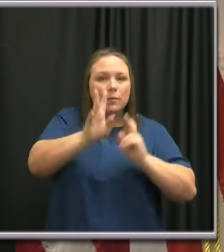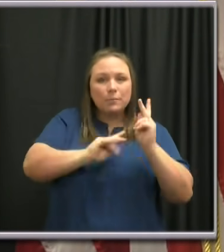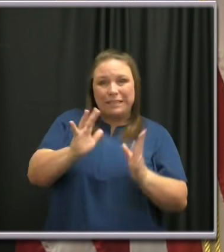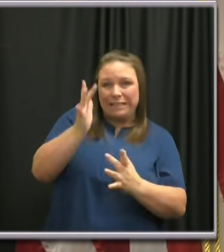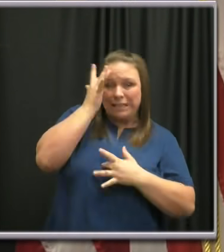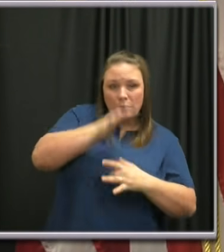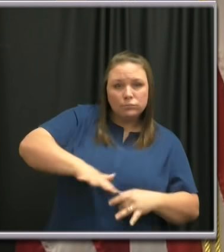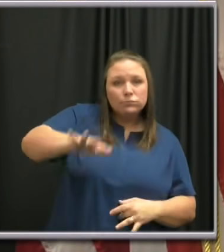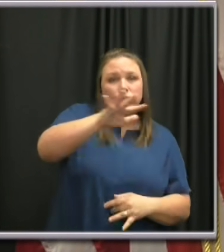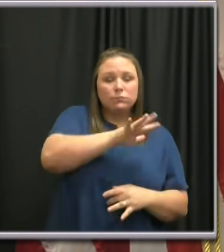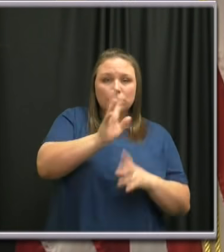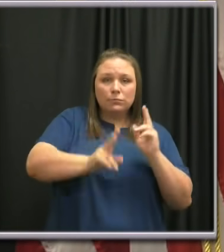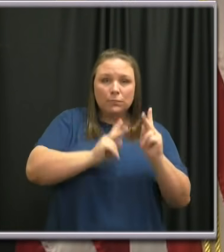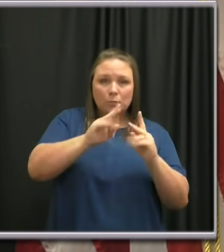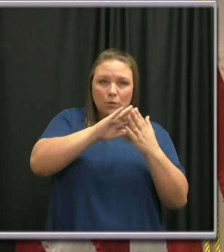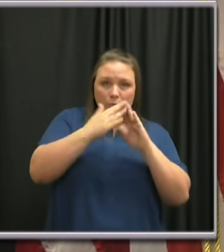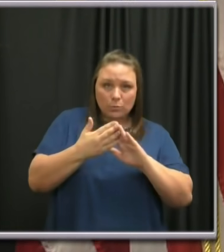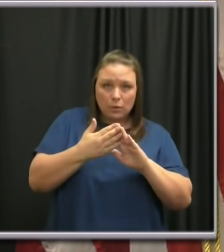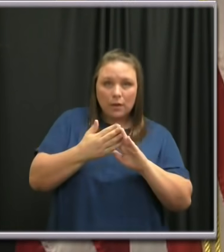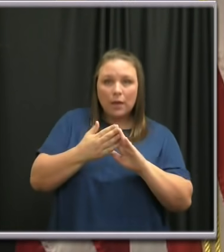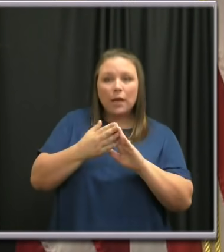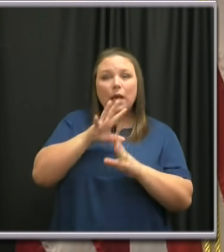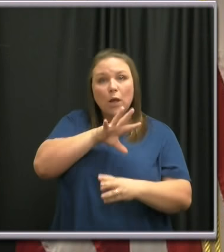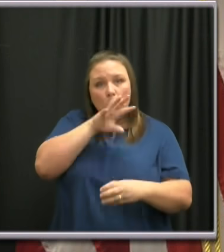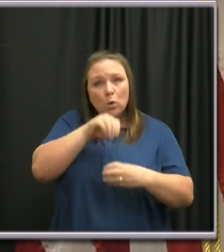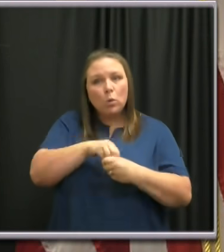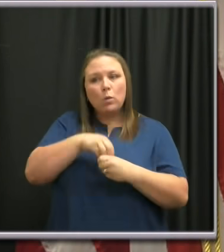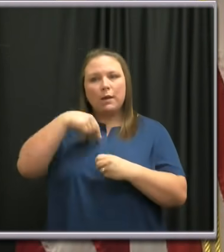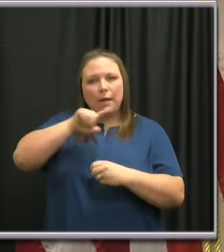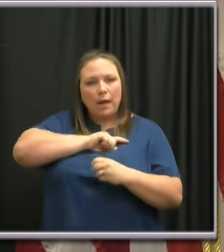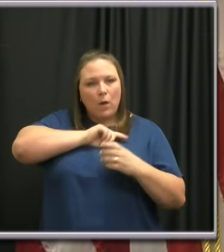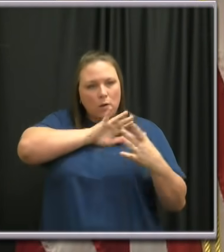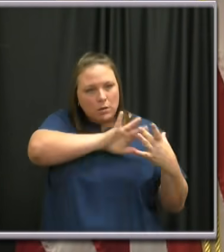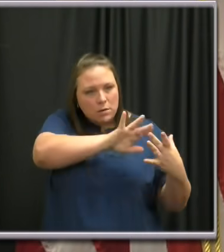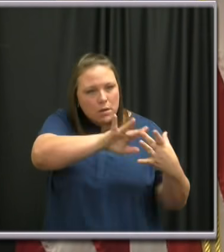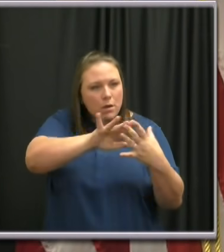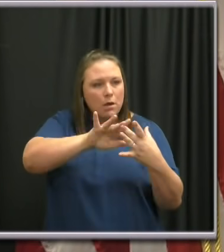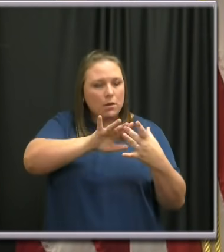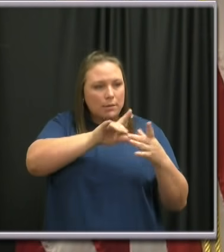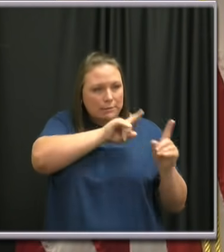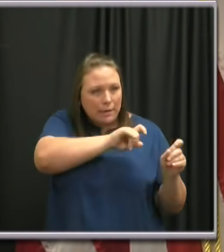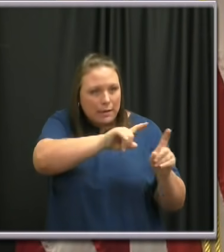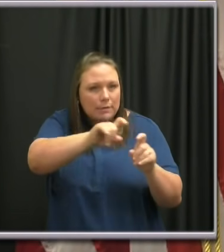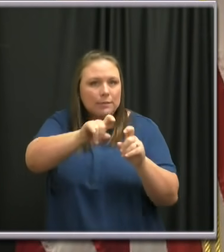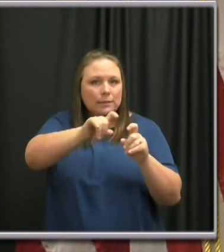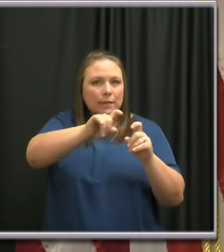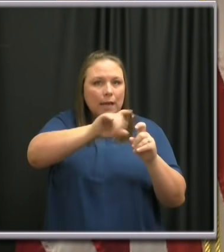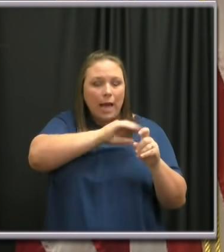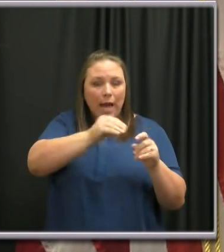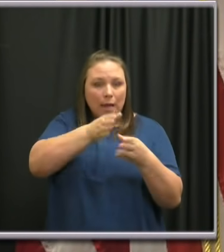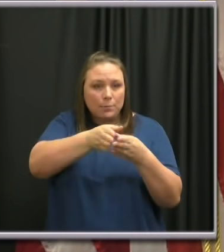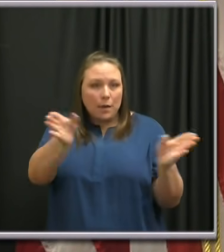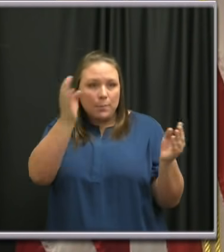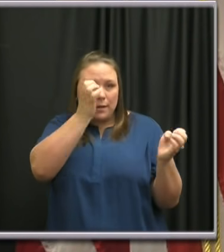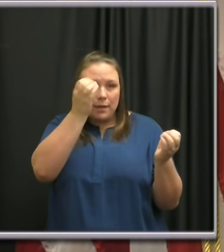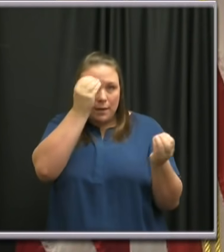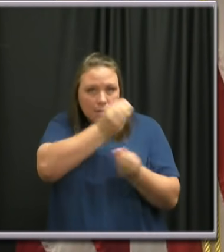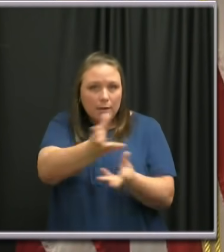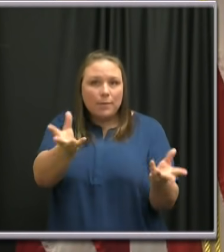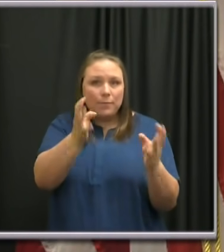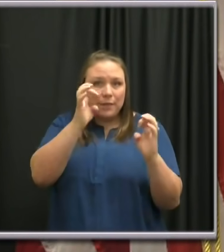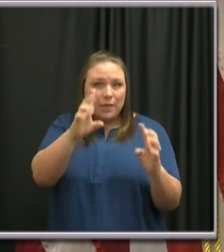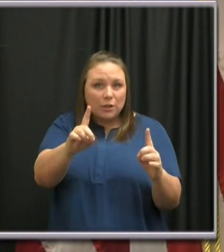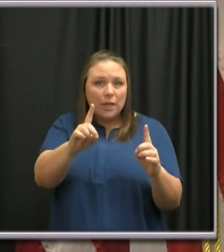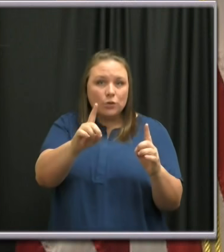community, including robust contact tracing investigations and public education efforts. I also want